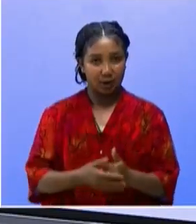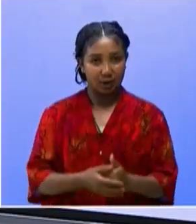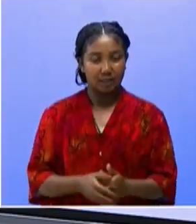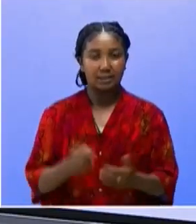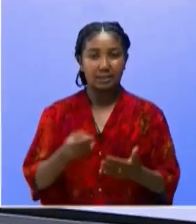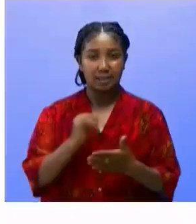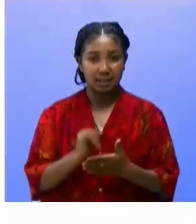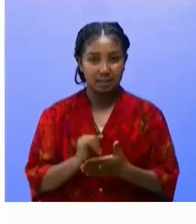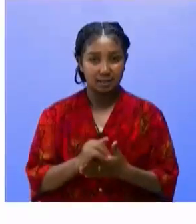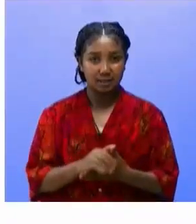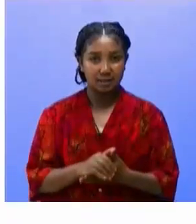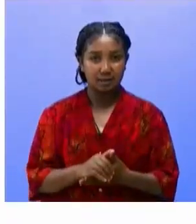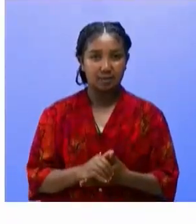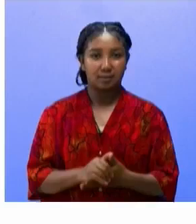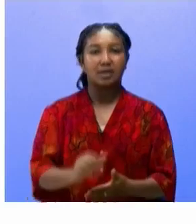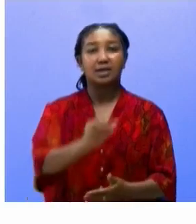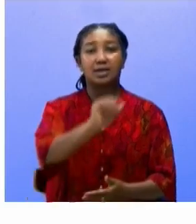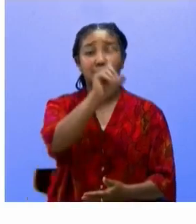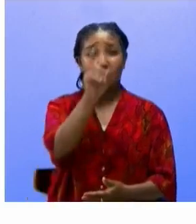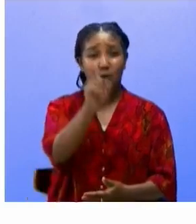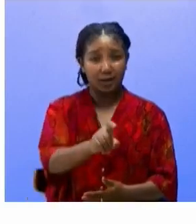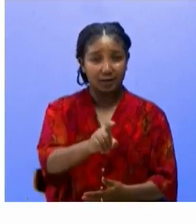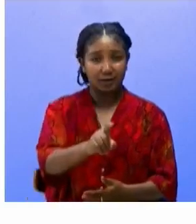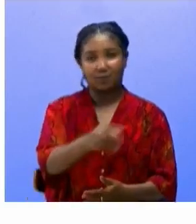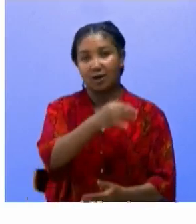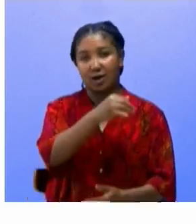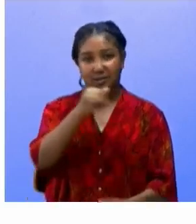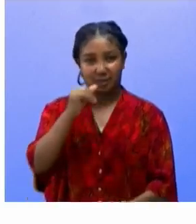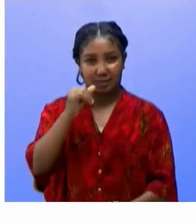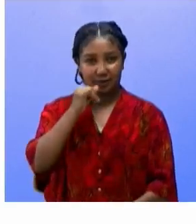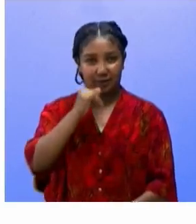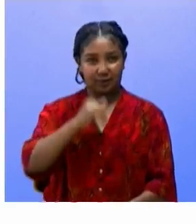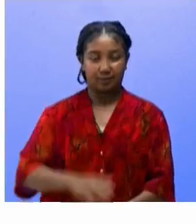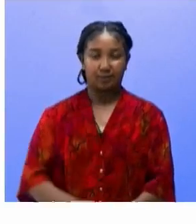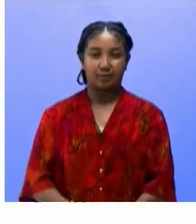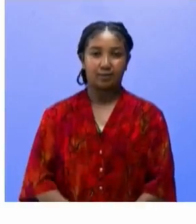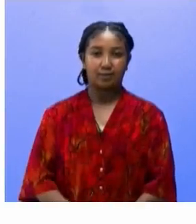This is what? Interrogative adjective.